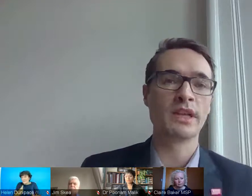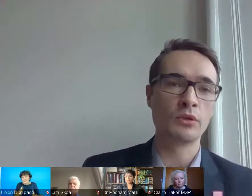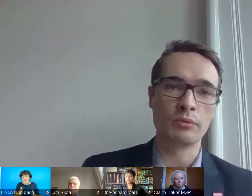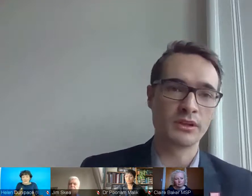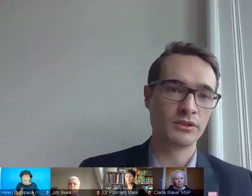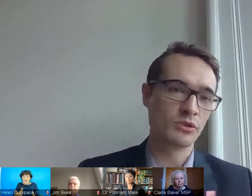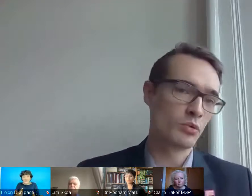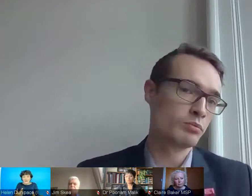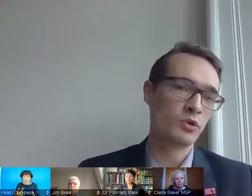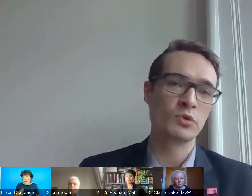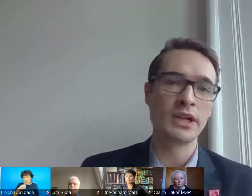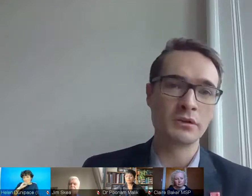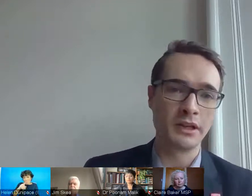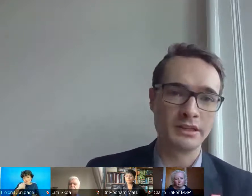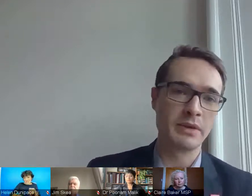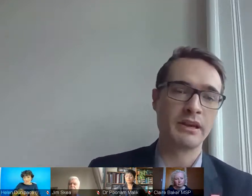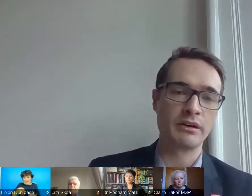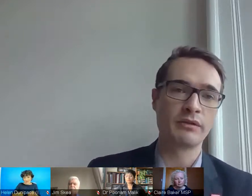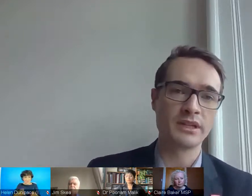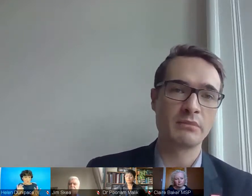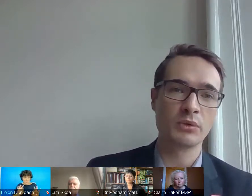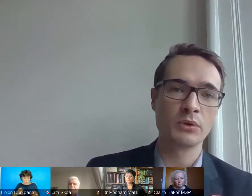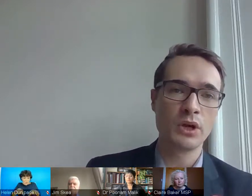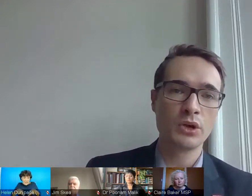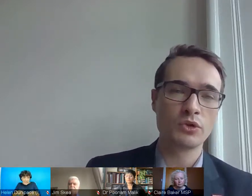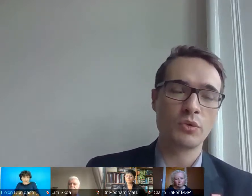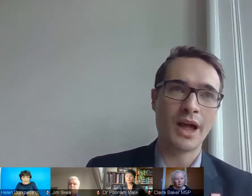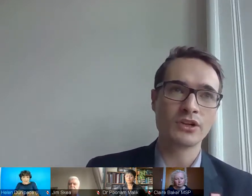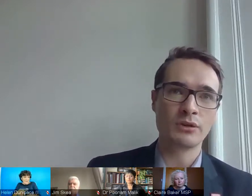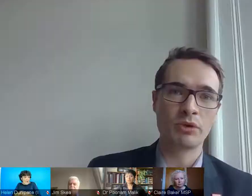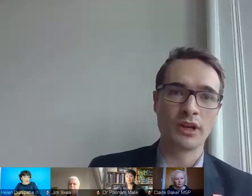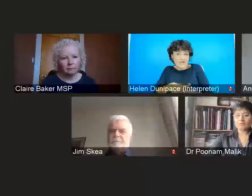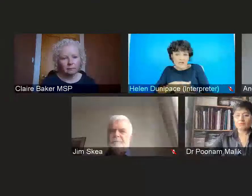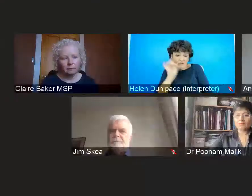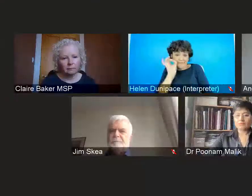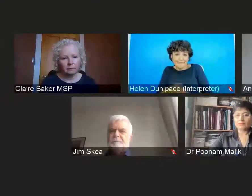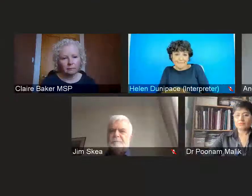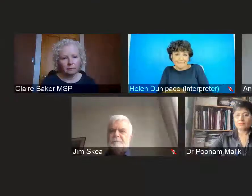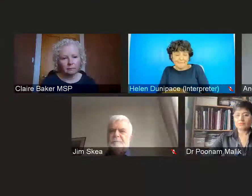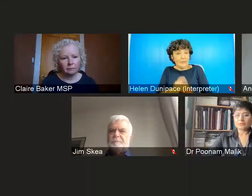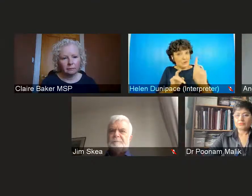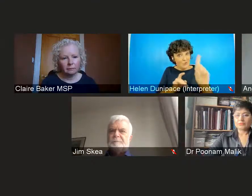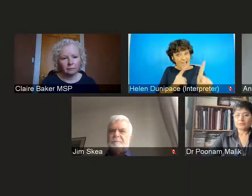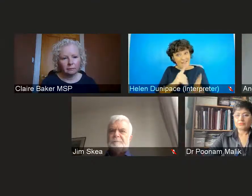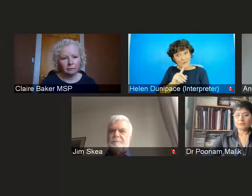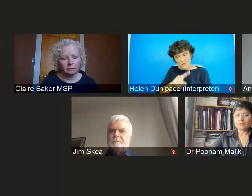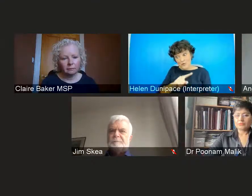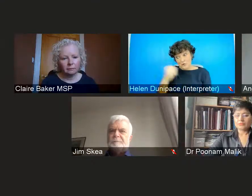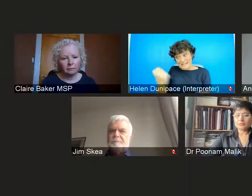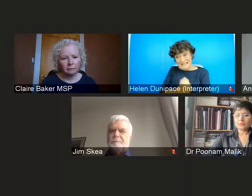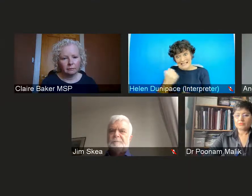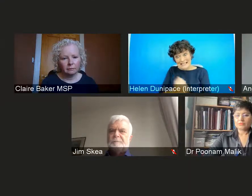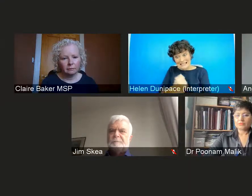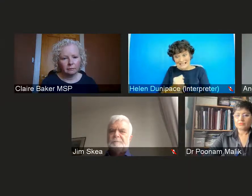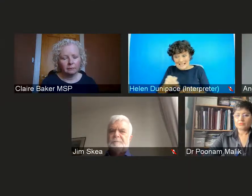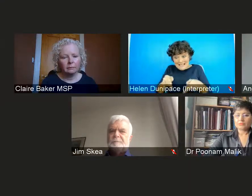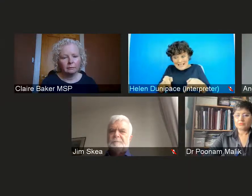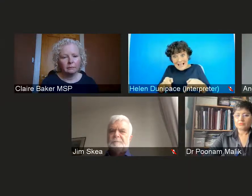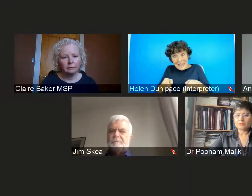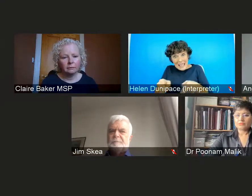I won't cycle because there's no cycle lanes in my area, for example. So actually putting in the infrastructure, it's kind of a build it and they will come type